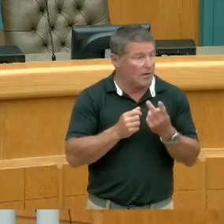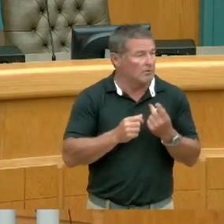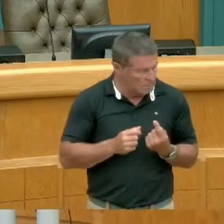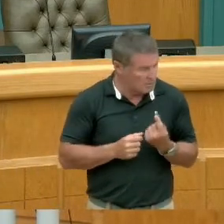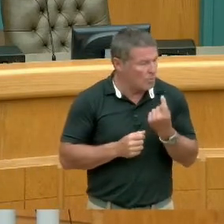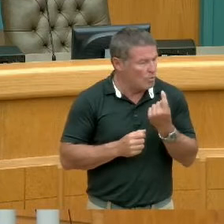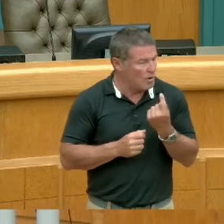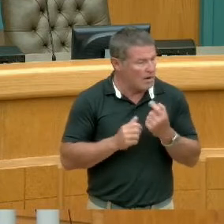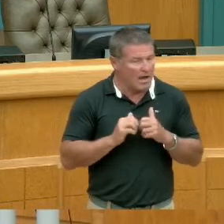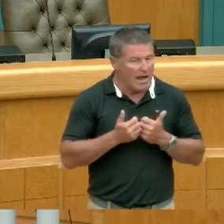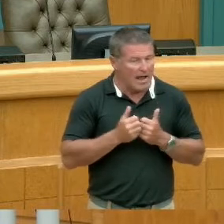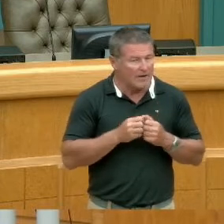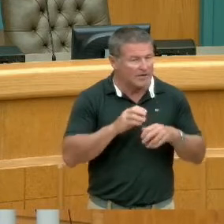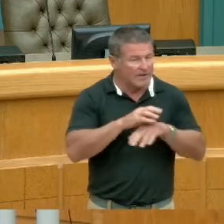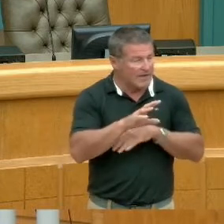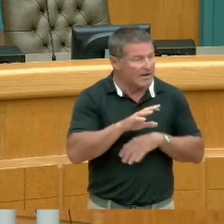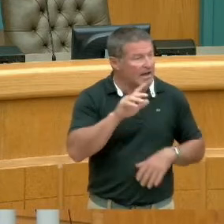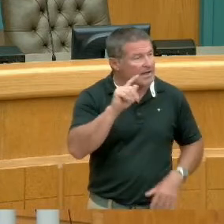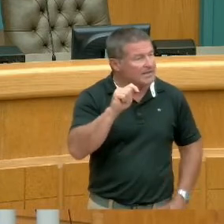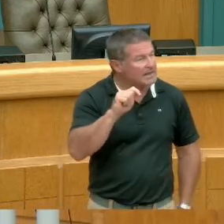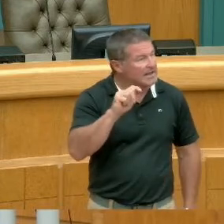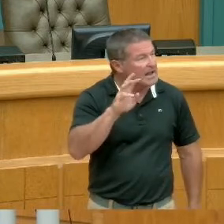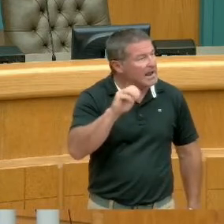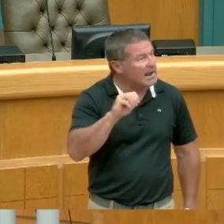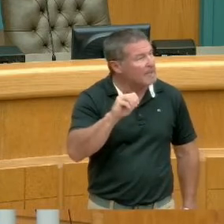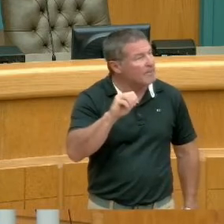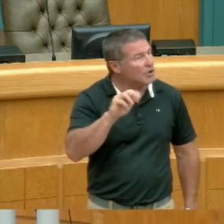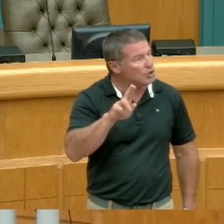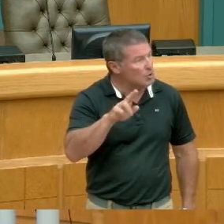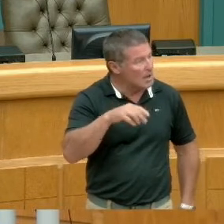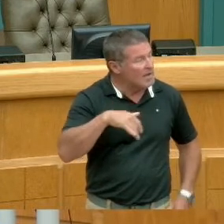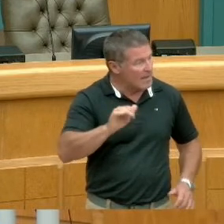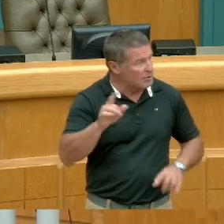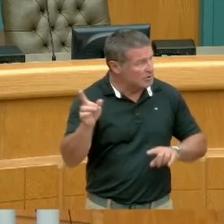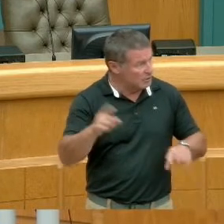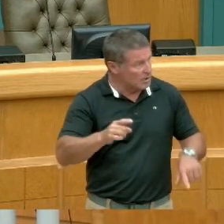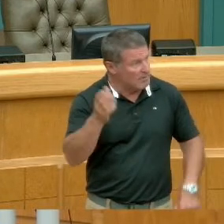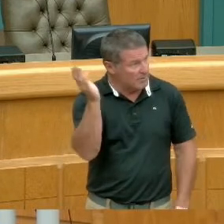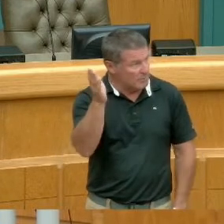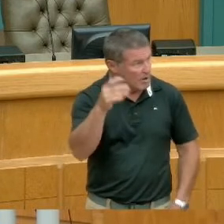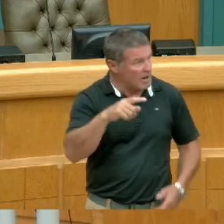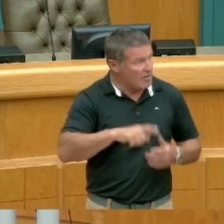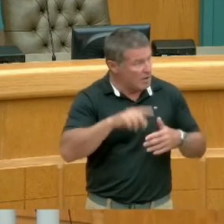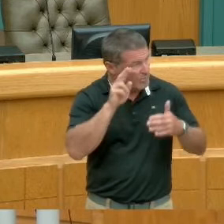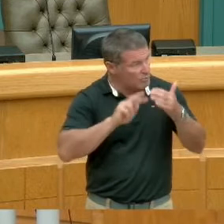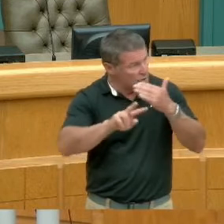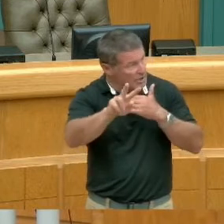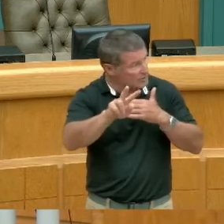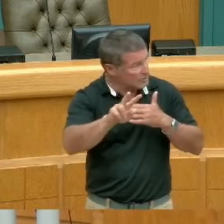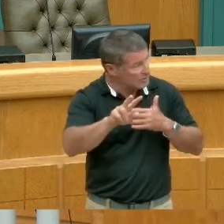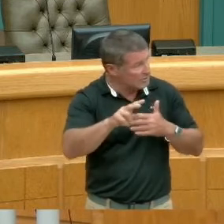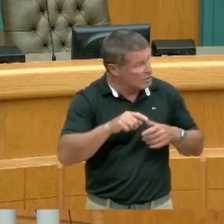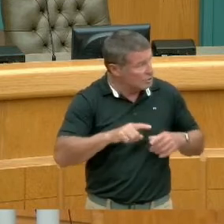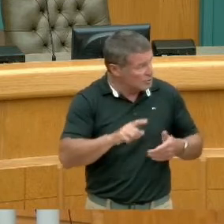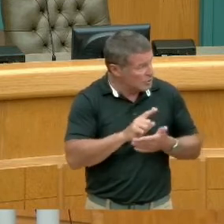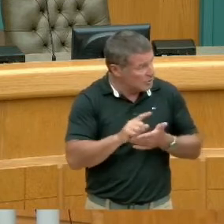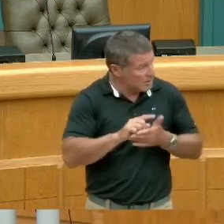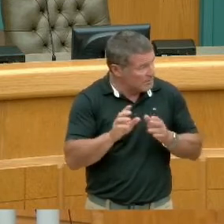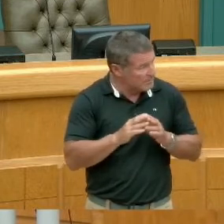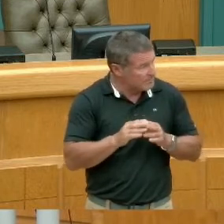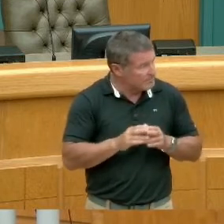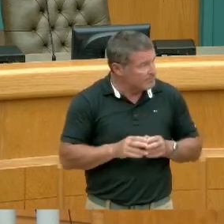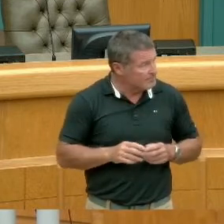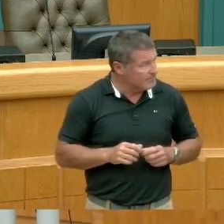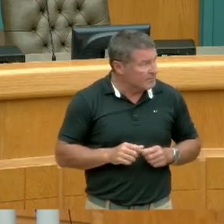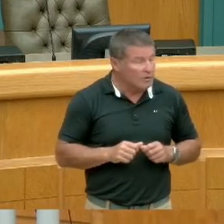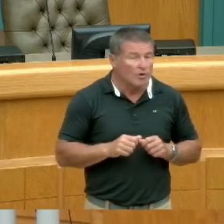affect like the TMU projections? Like, will we still have a presentation from them during that weekly meeting? Do we know? We'll probably